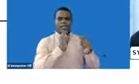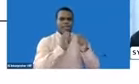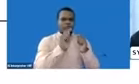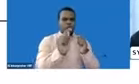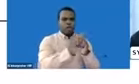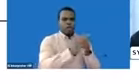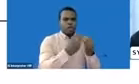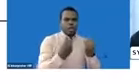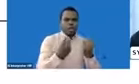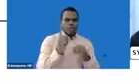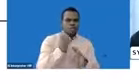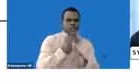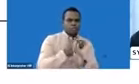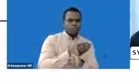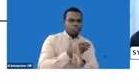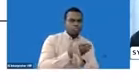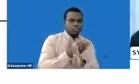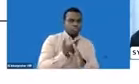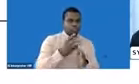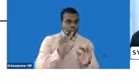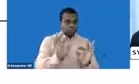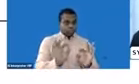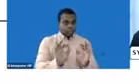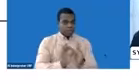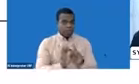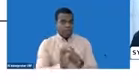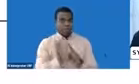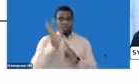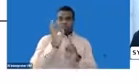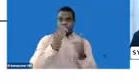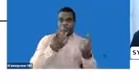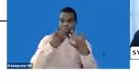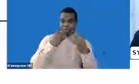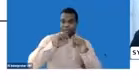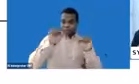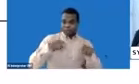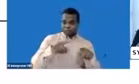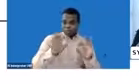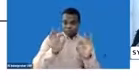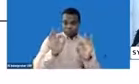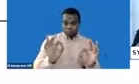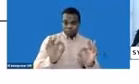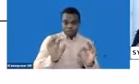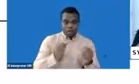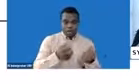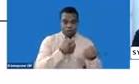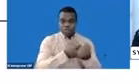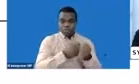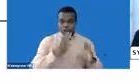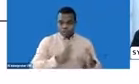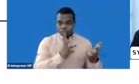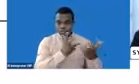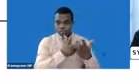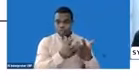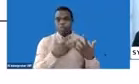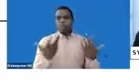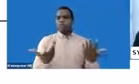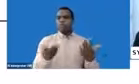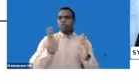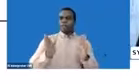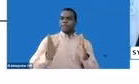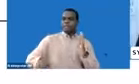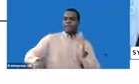possibility necessary? So it's actually two questions, but. Yeah, thank you. I think that's really good questions, or two really good